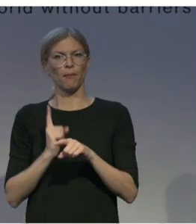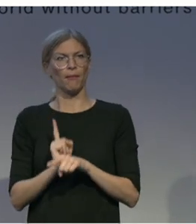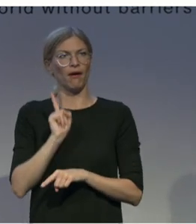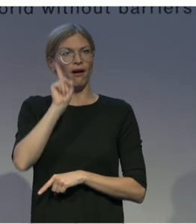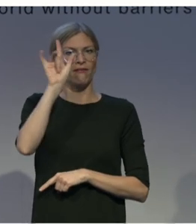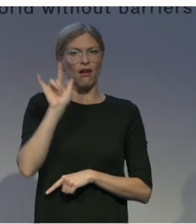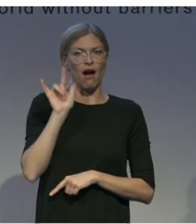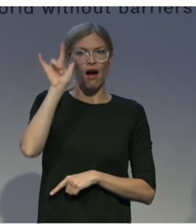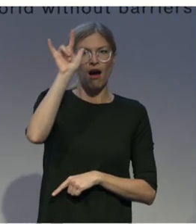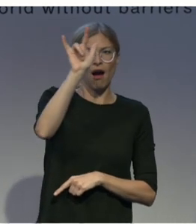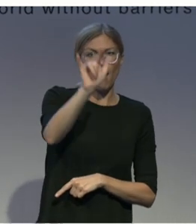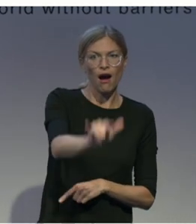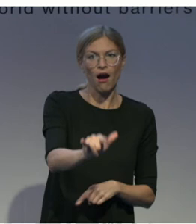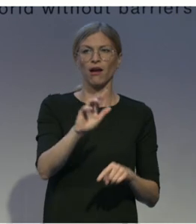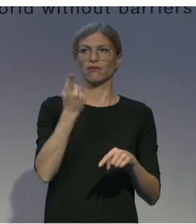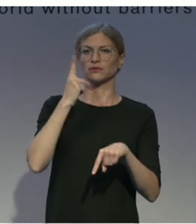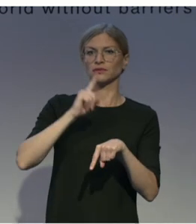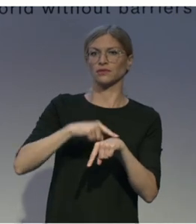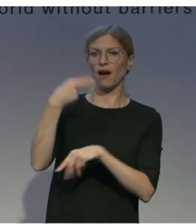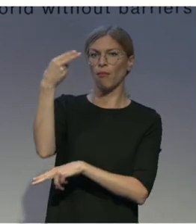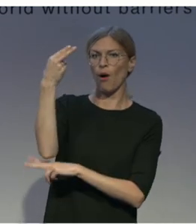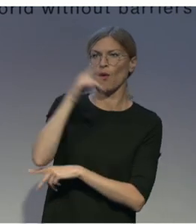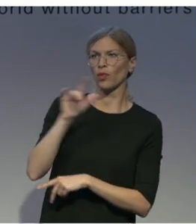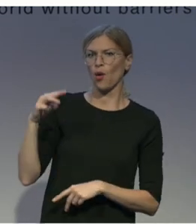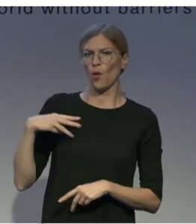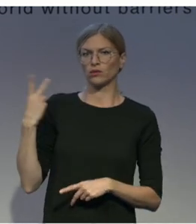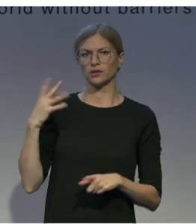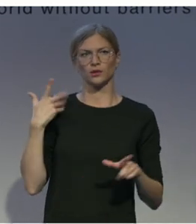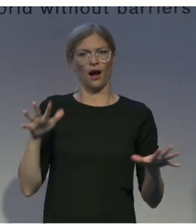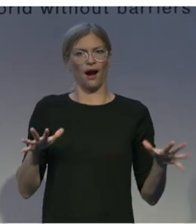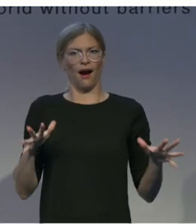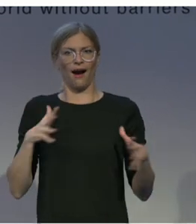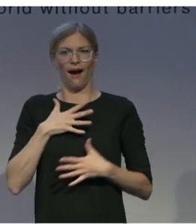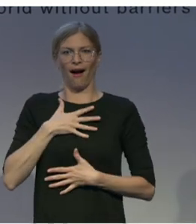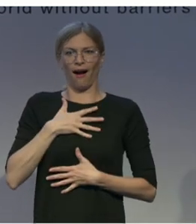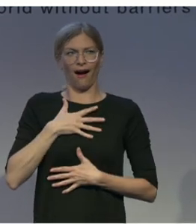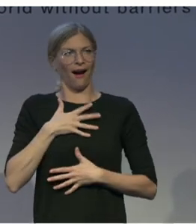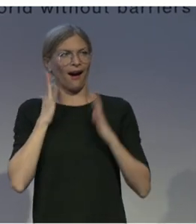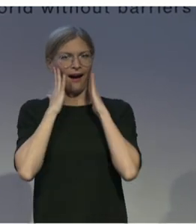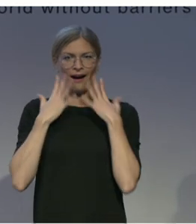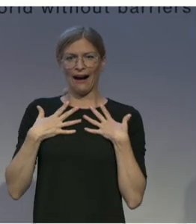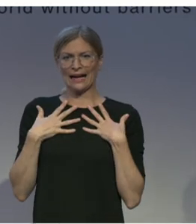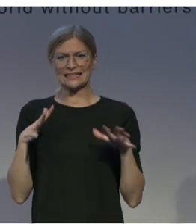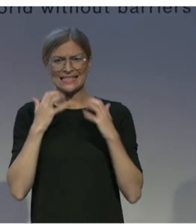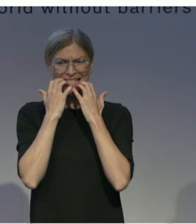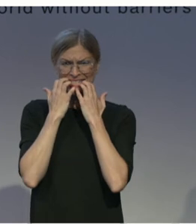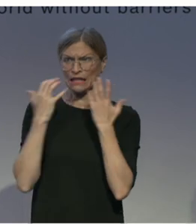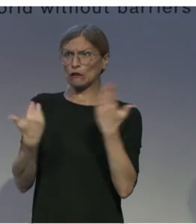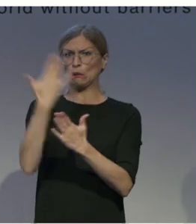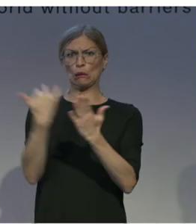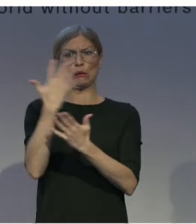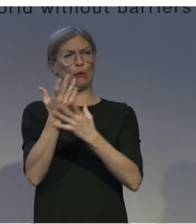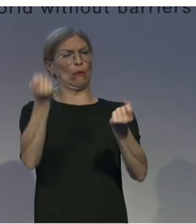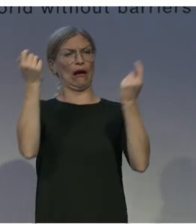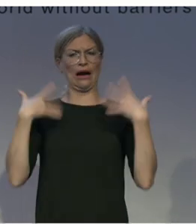D.C. So this is an exciting time, but also a very stressful time for a lot of people with all the things that are new and different.